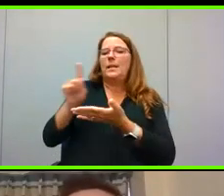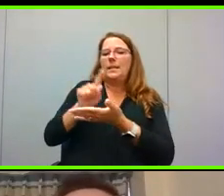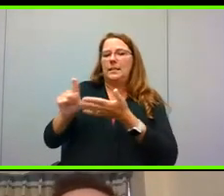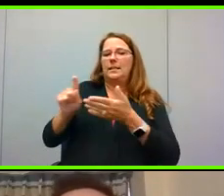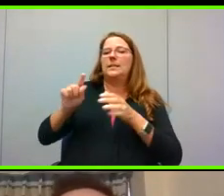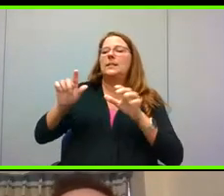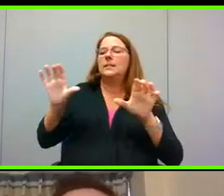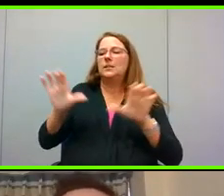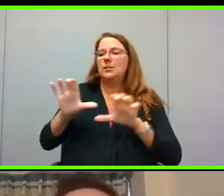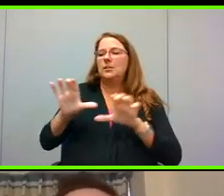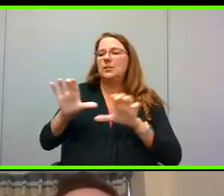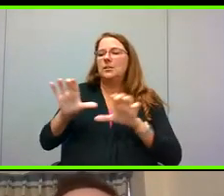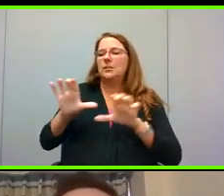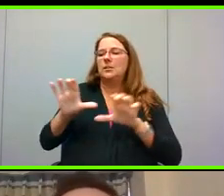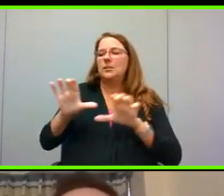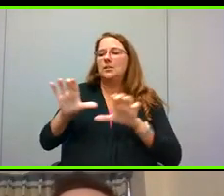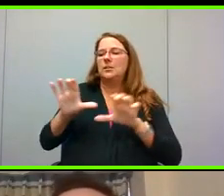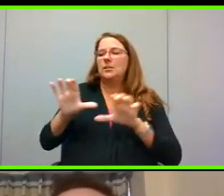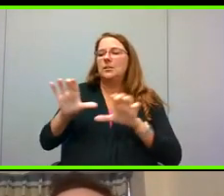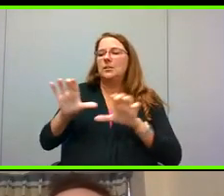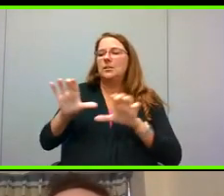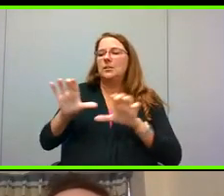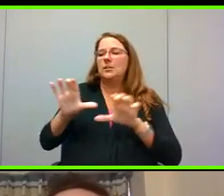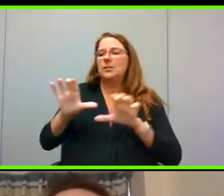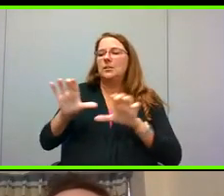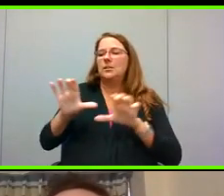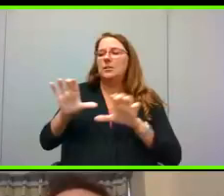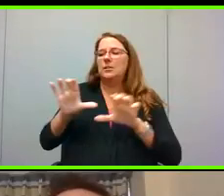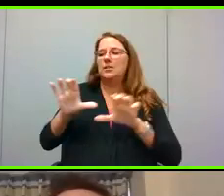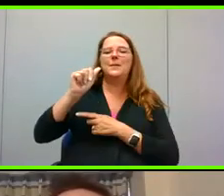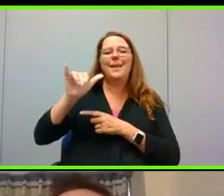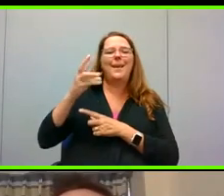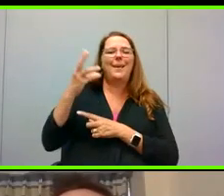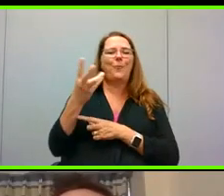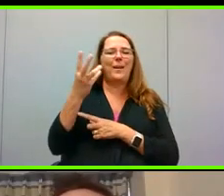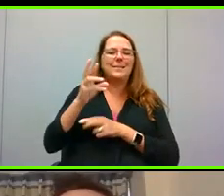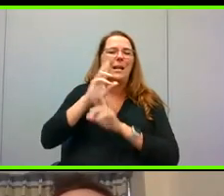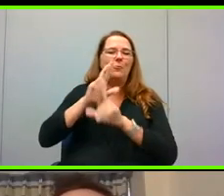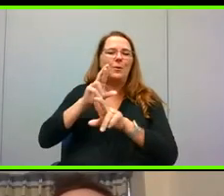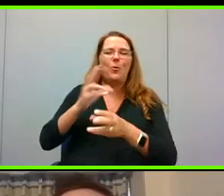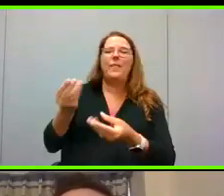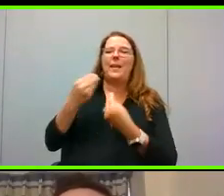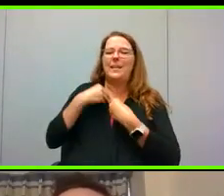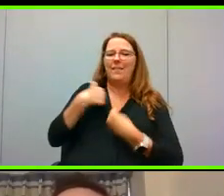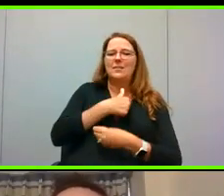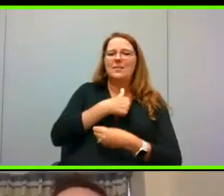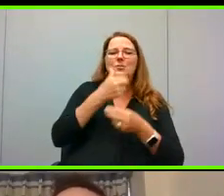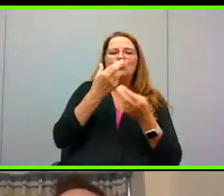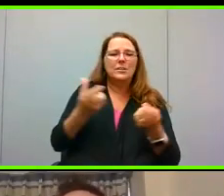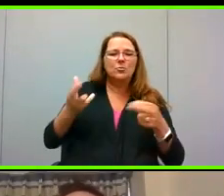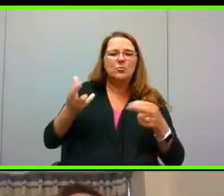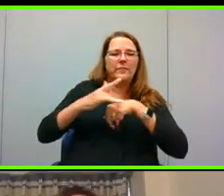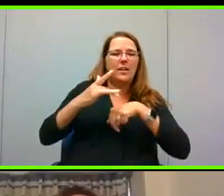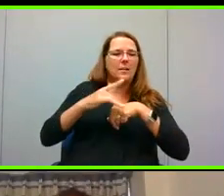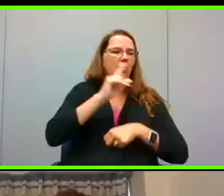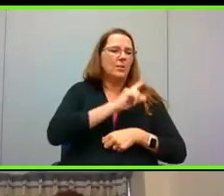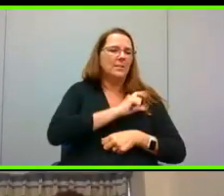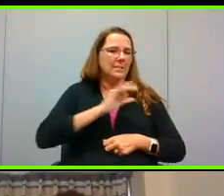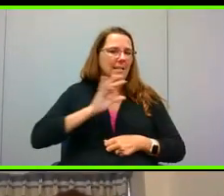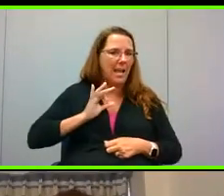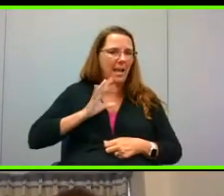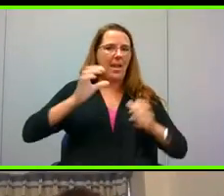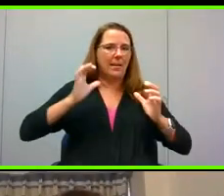day, Wednesday reporting out, and they give us great resources that's available for staff and for clients. And so we could even start